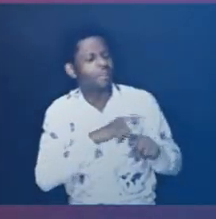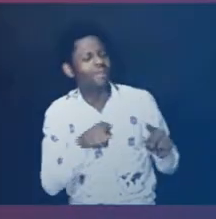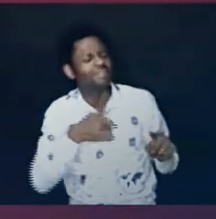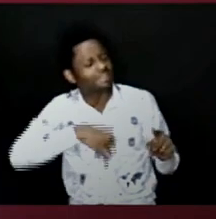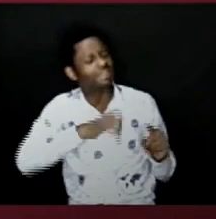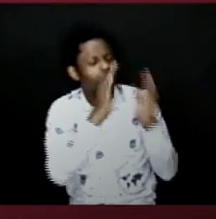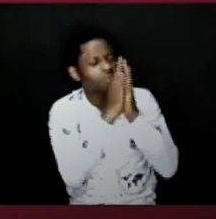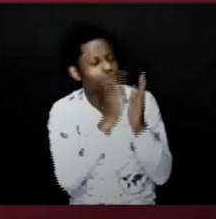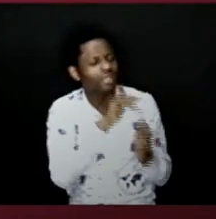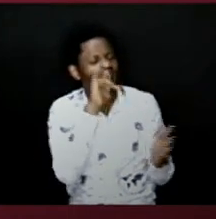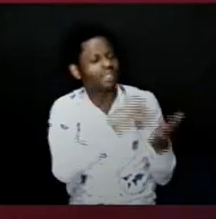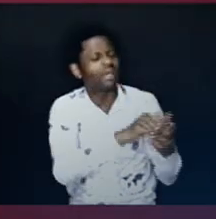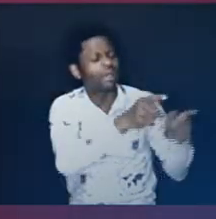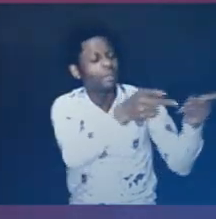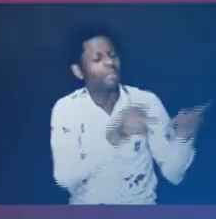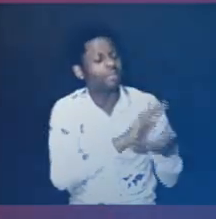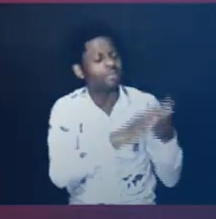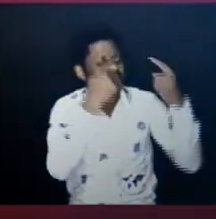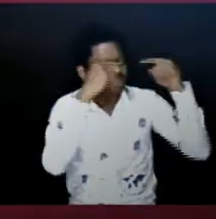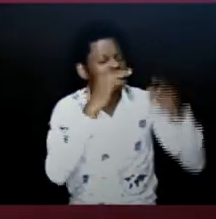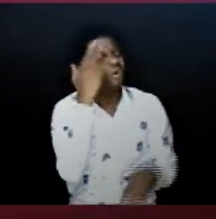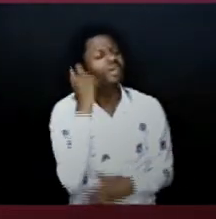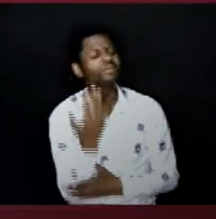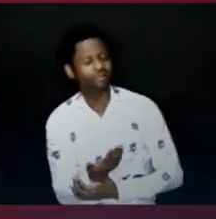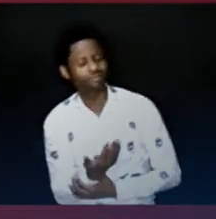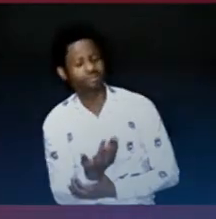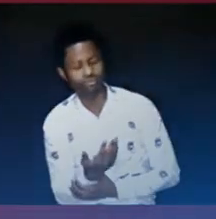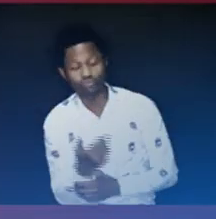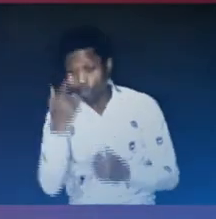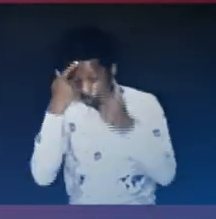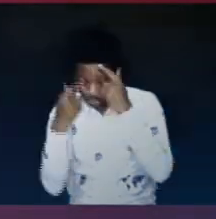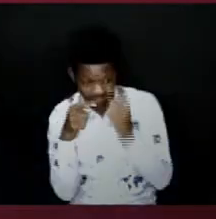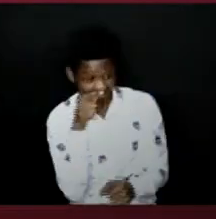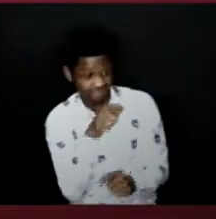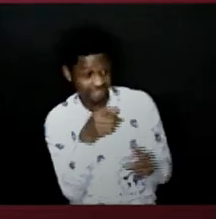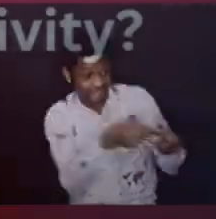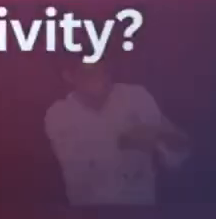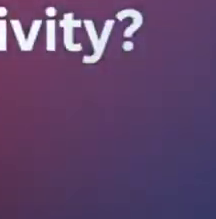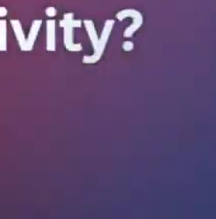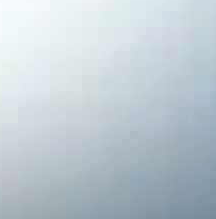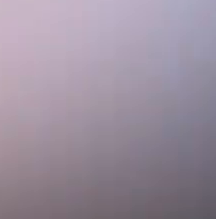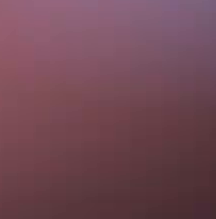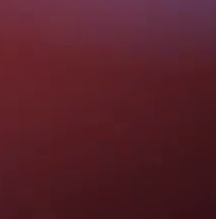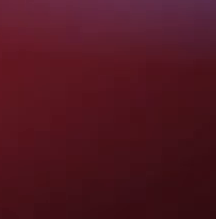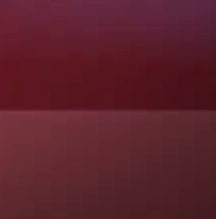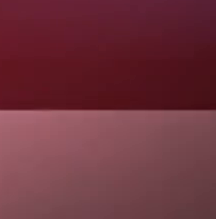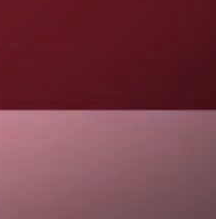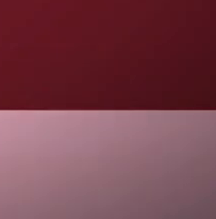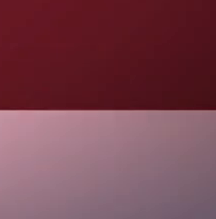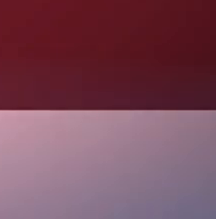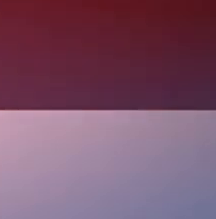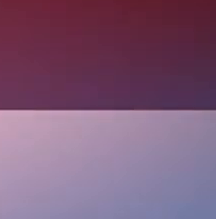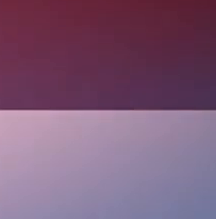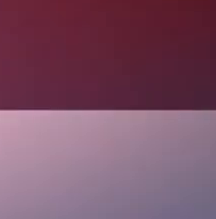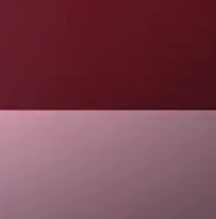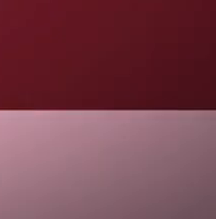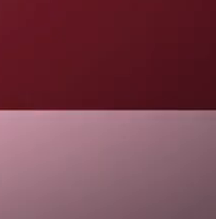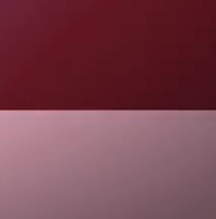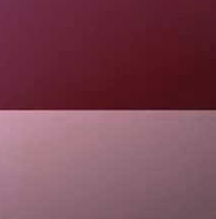Because if it prospers, they too will prosper. In their